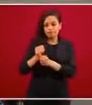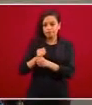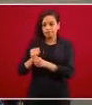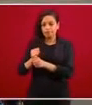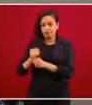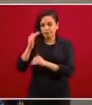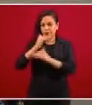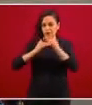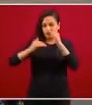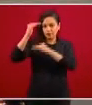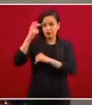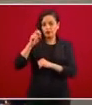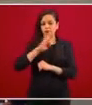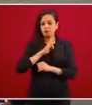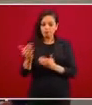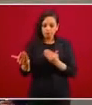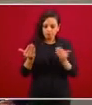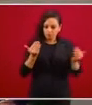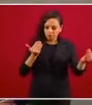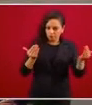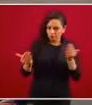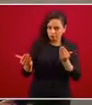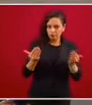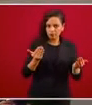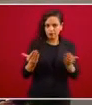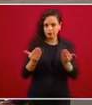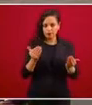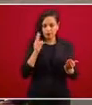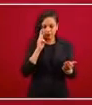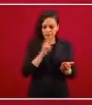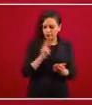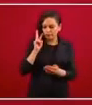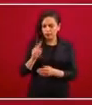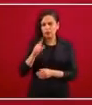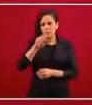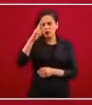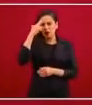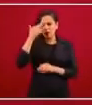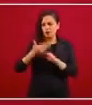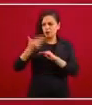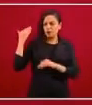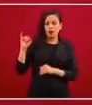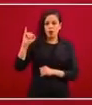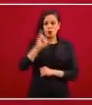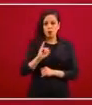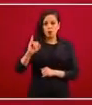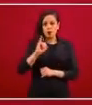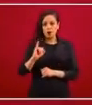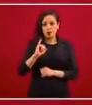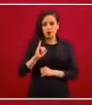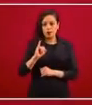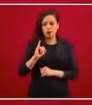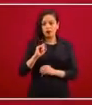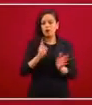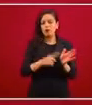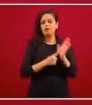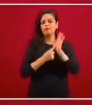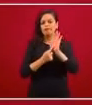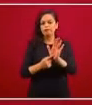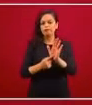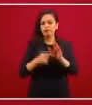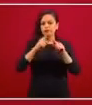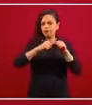and research centers all over the country. We do have a frame of reference. If you were here on